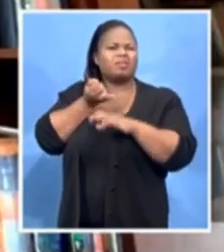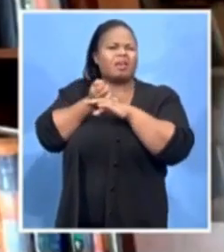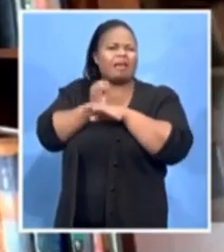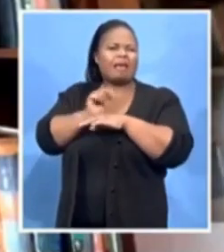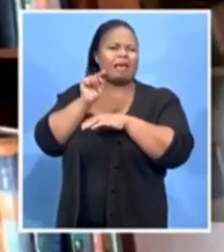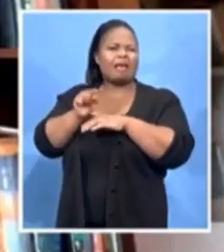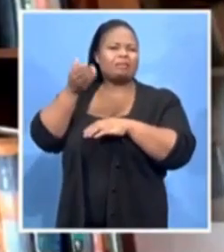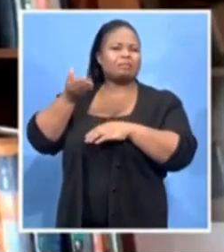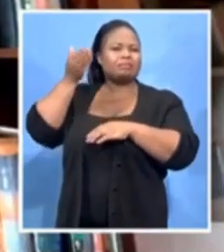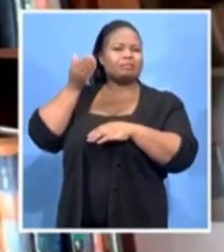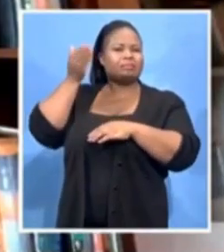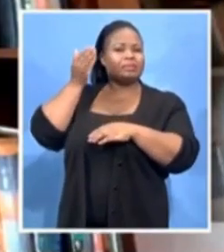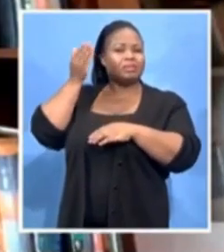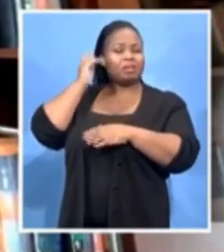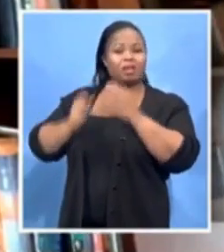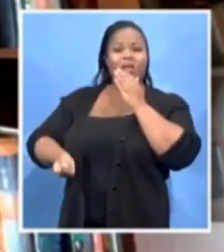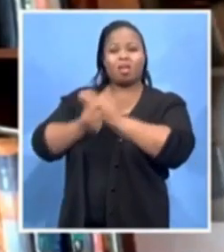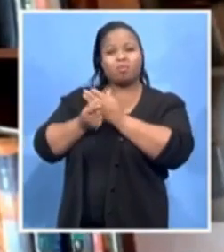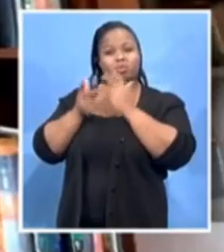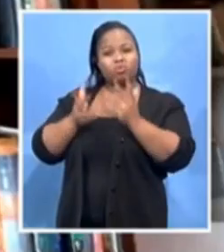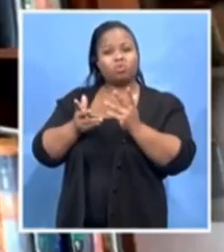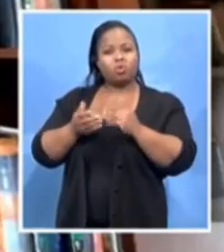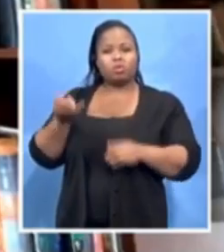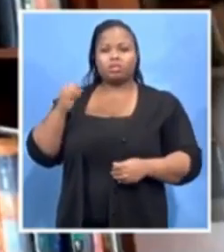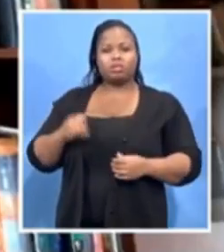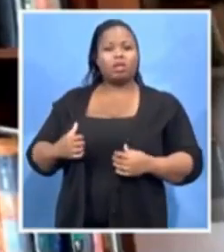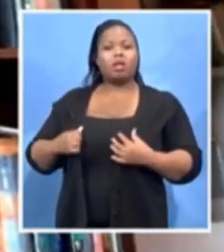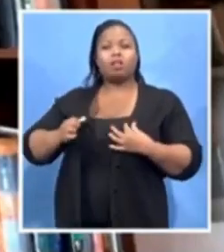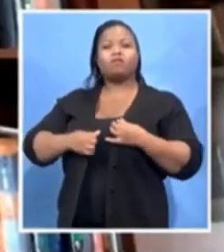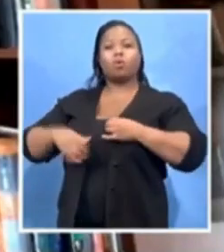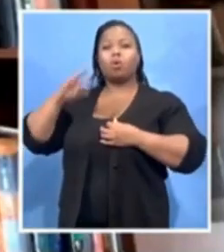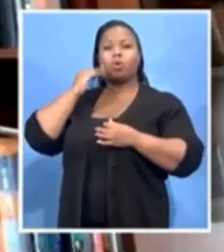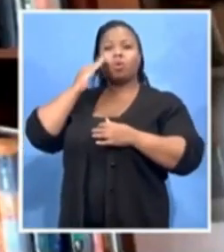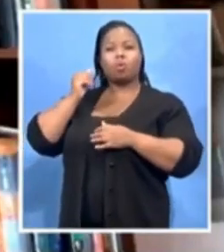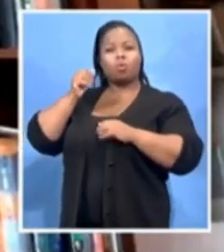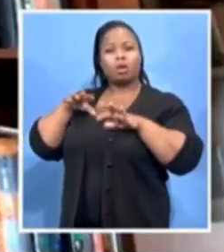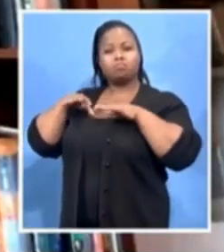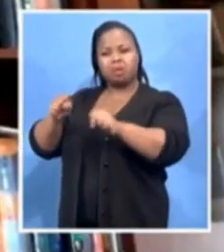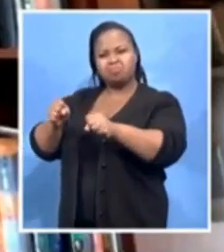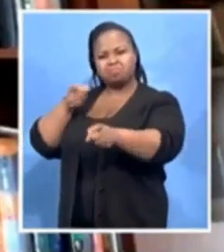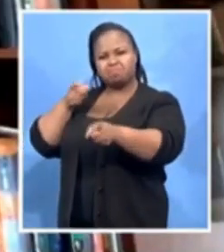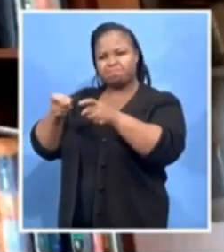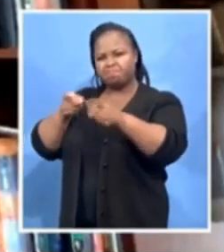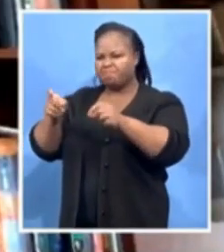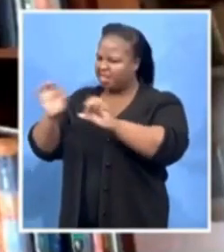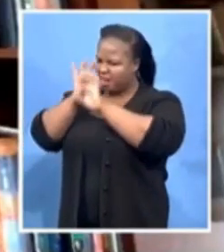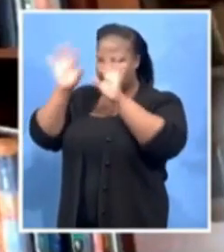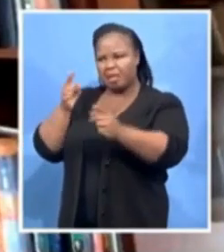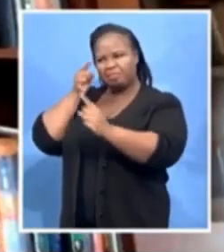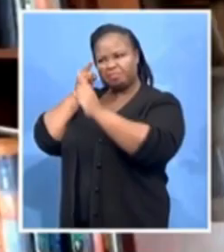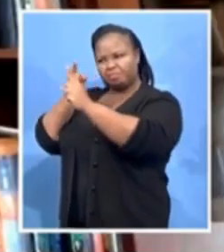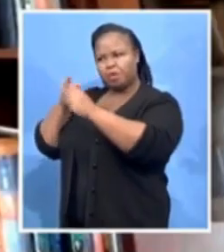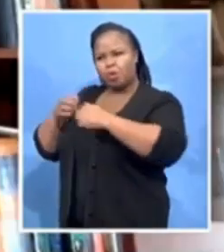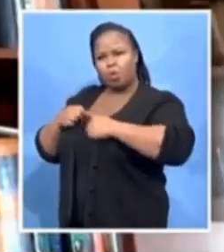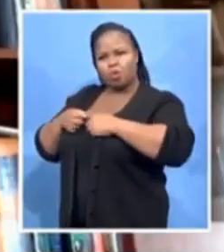the colonial powers were very clear in their agenda, which sometimes was subtle, sometimes was